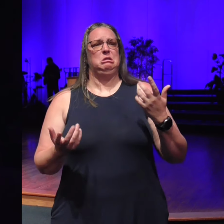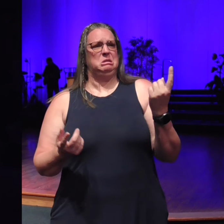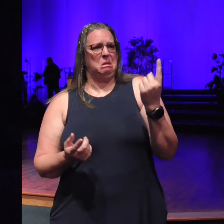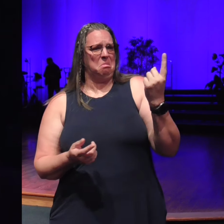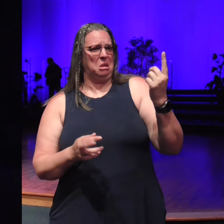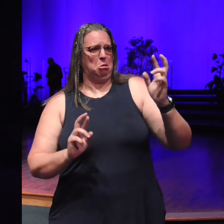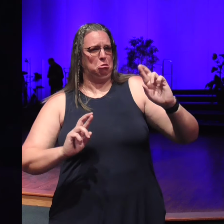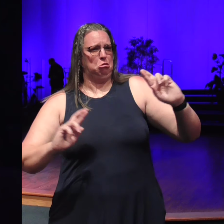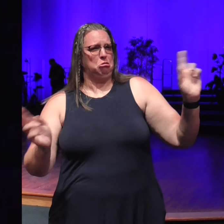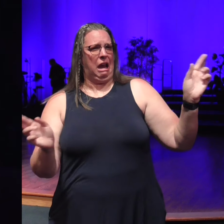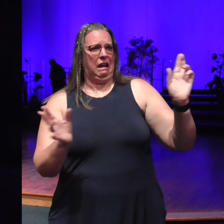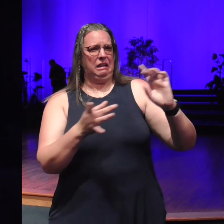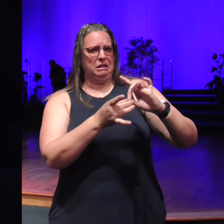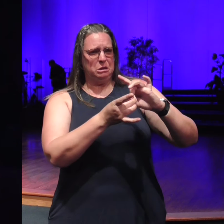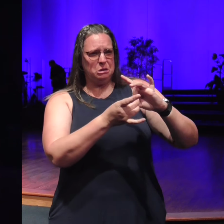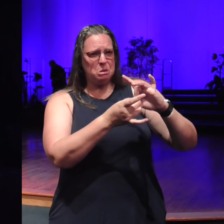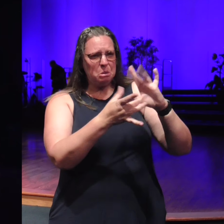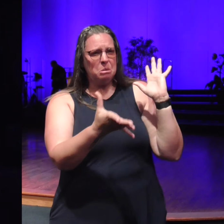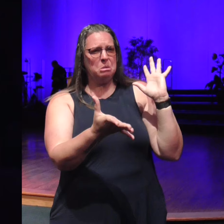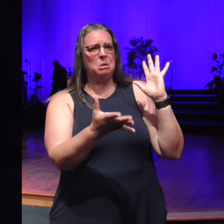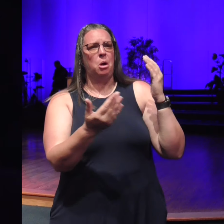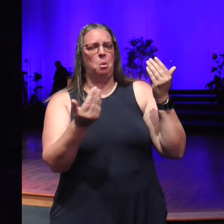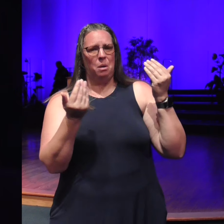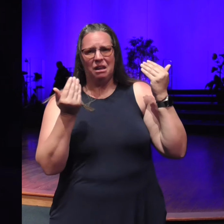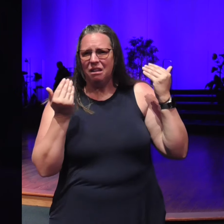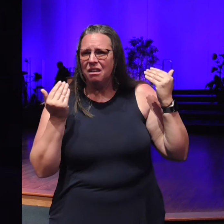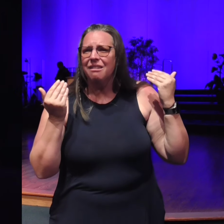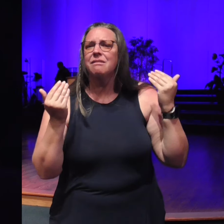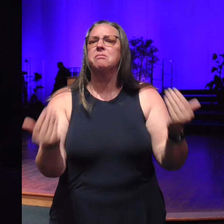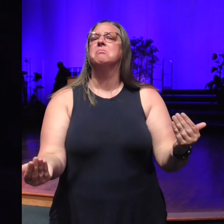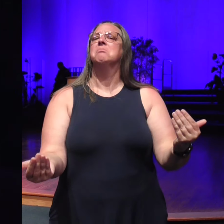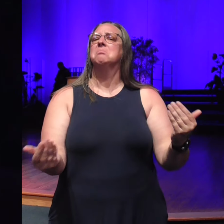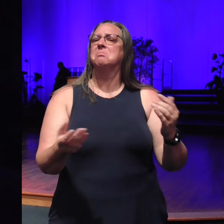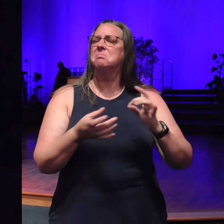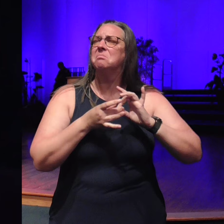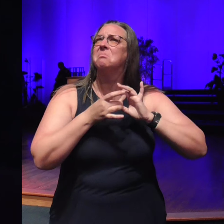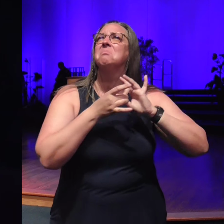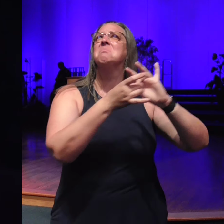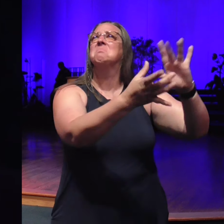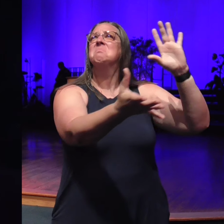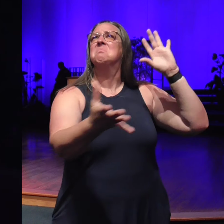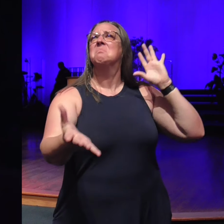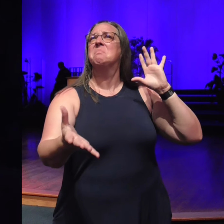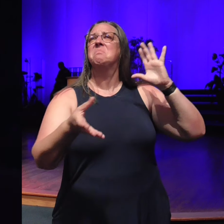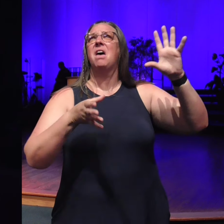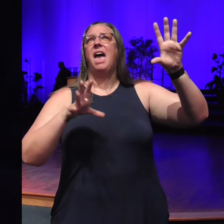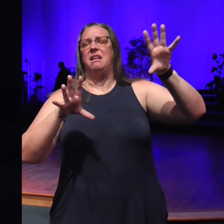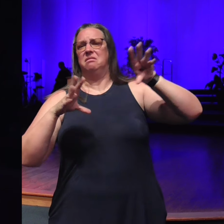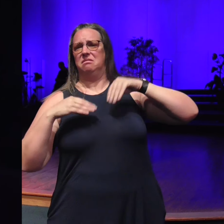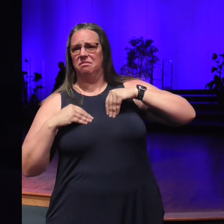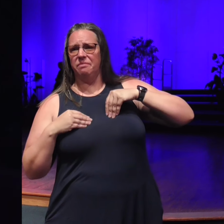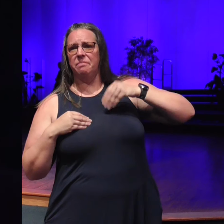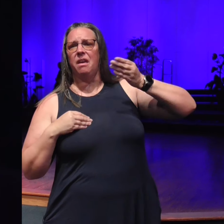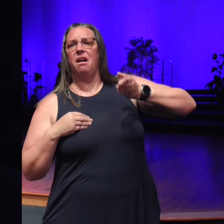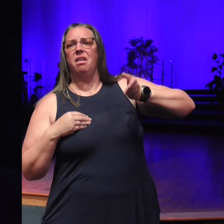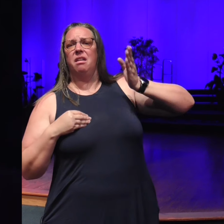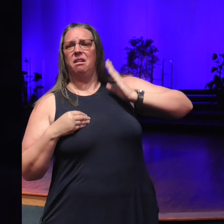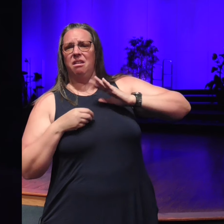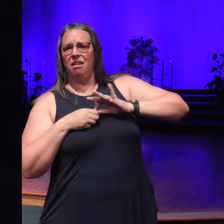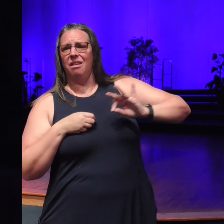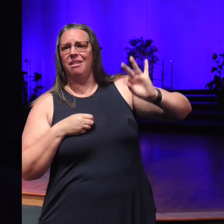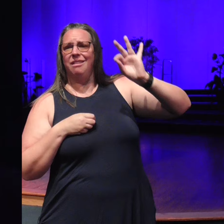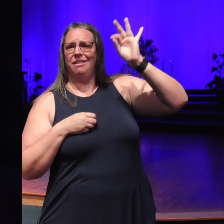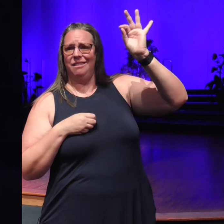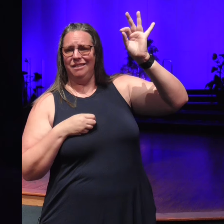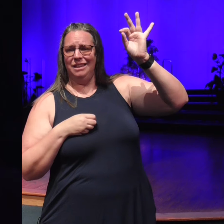we unburden into the fountain of the One, knowing that it is a fountain of